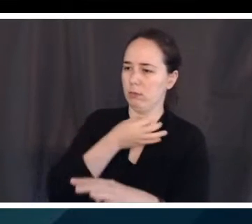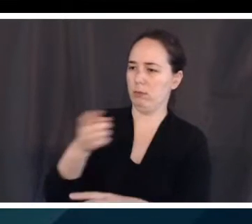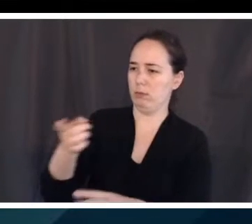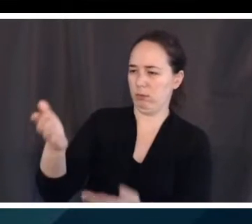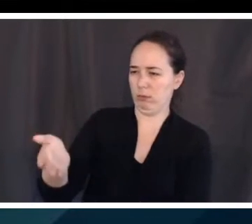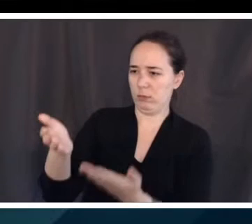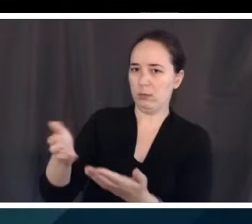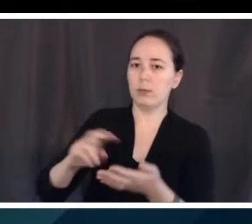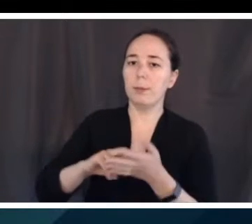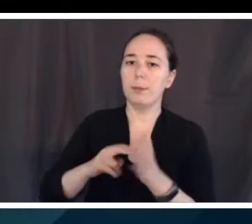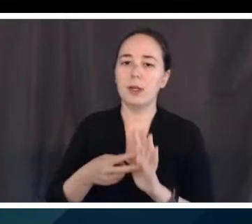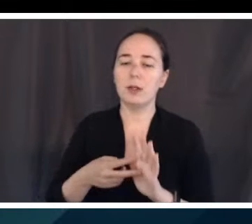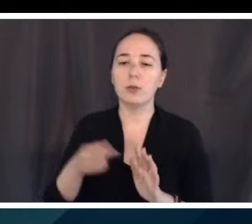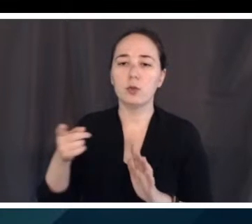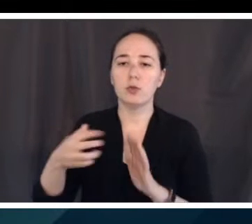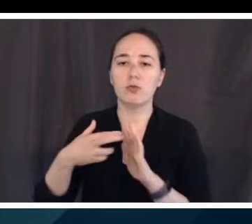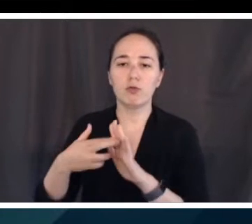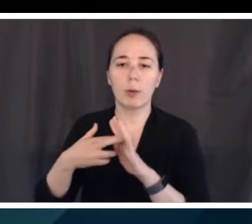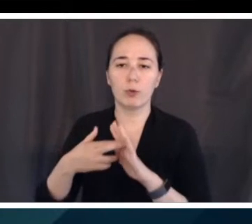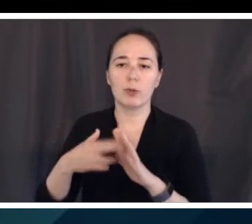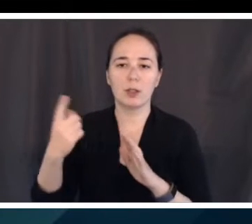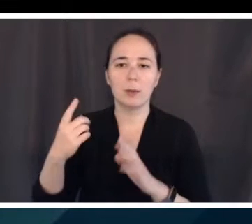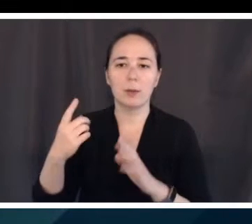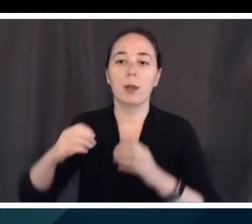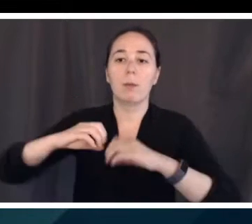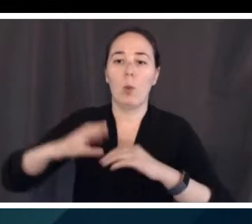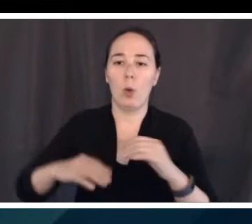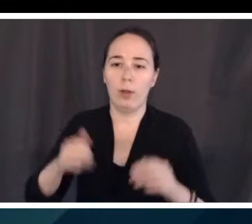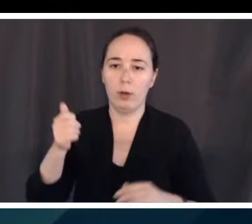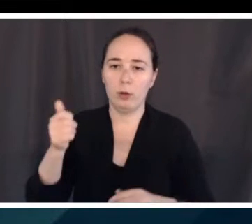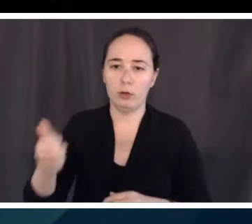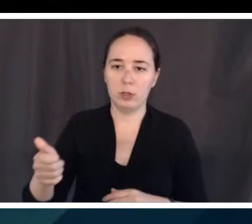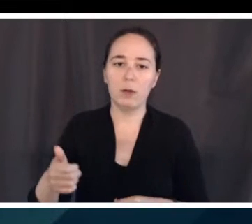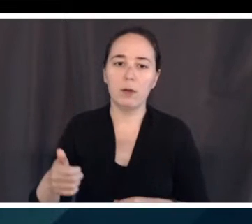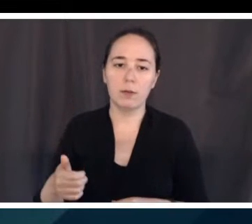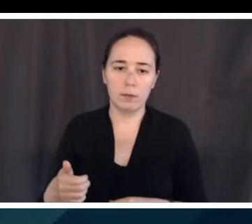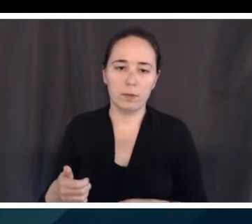represent something more than just yourself. When I,